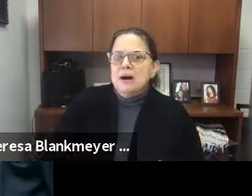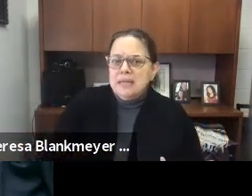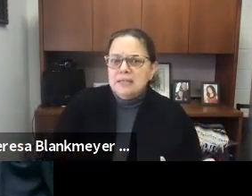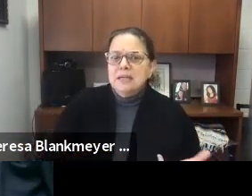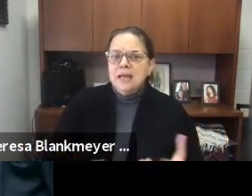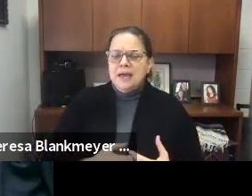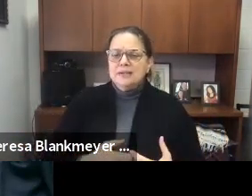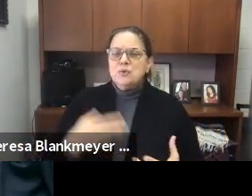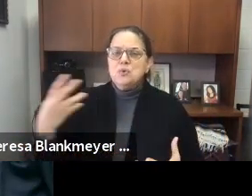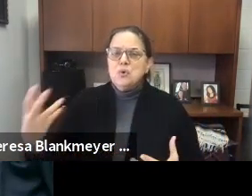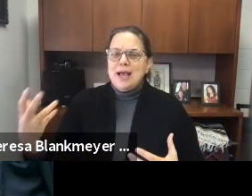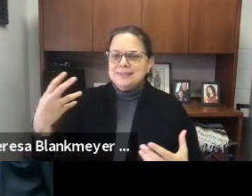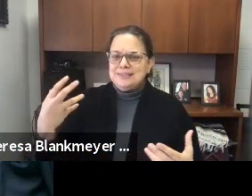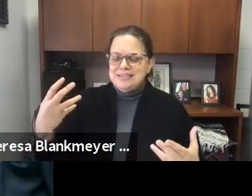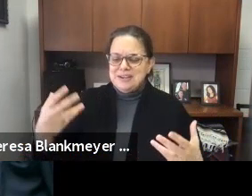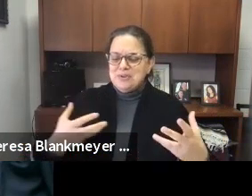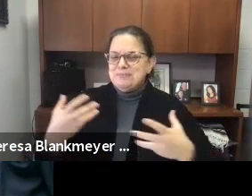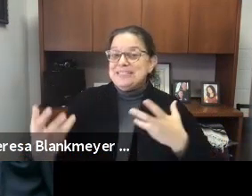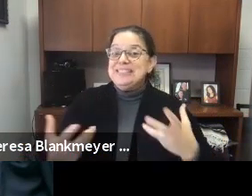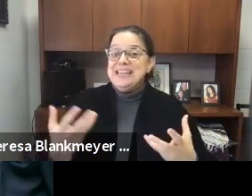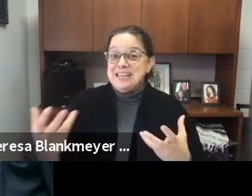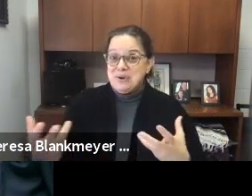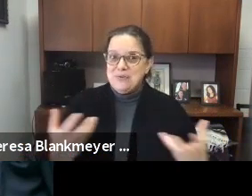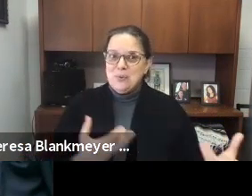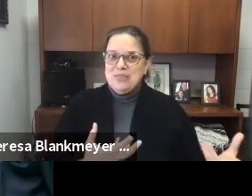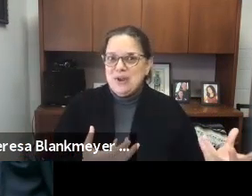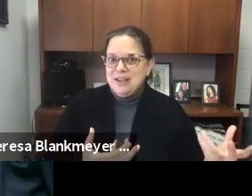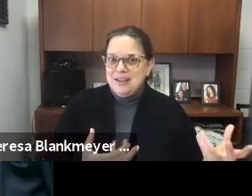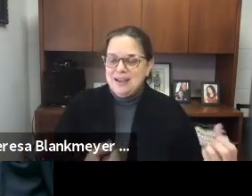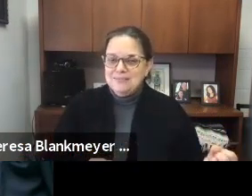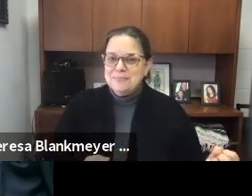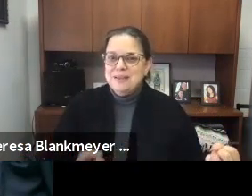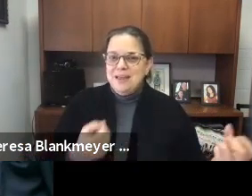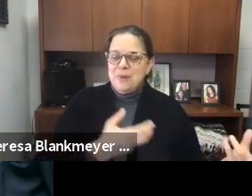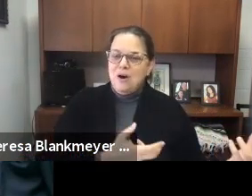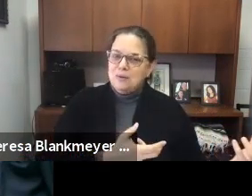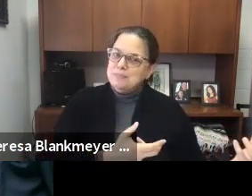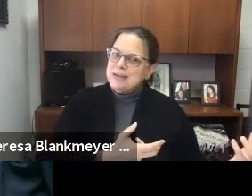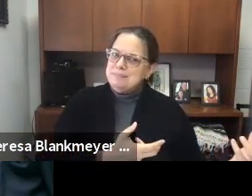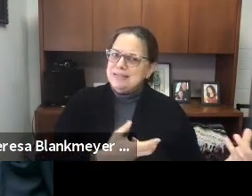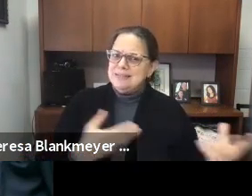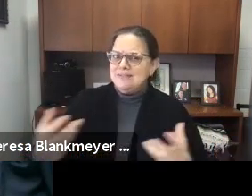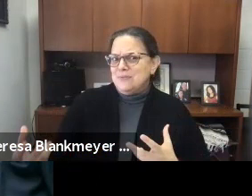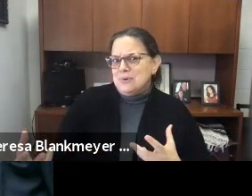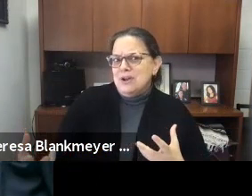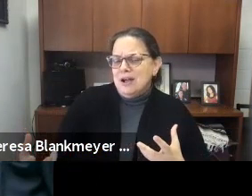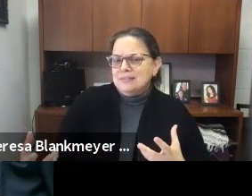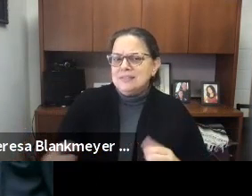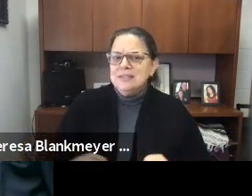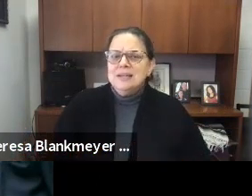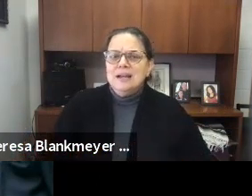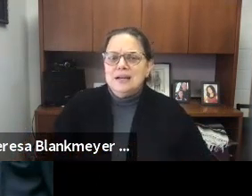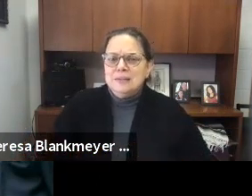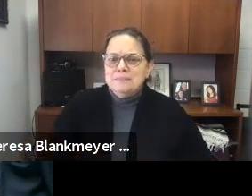like mine? And who has the ultimate say over whether I am harmed by being deaf or not?